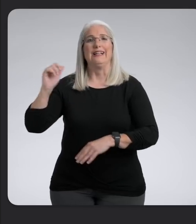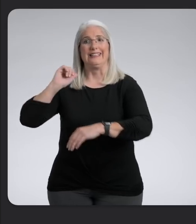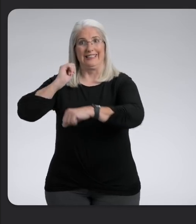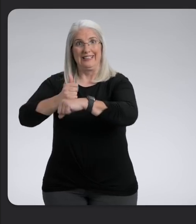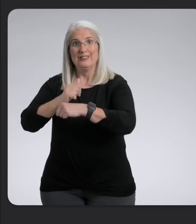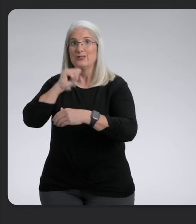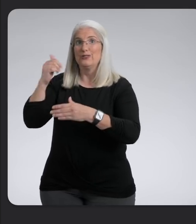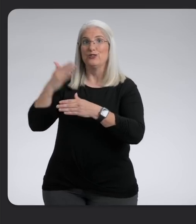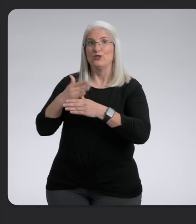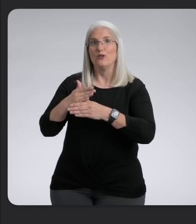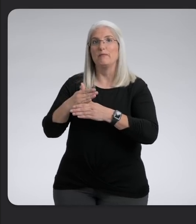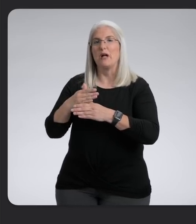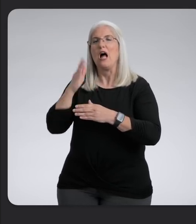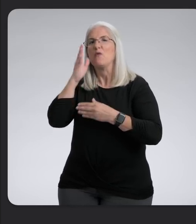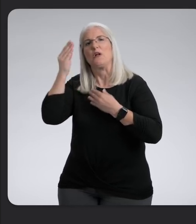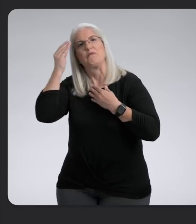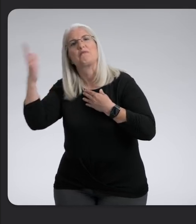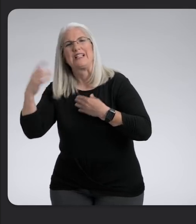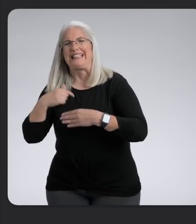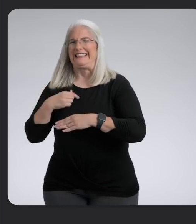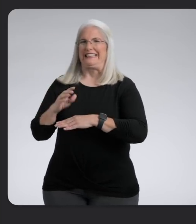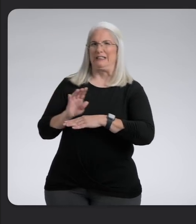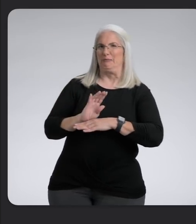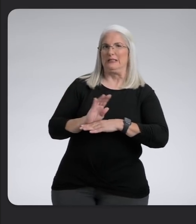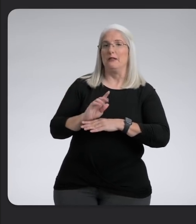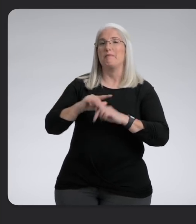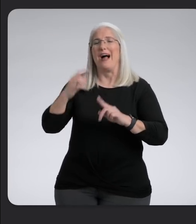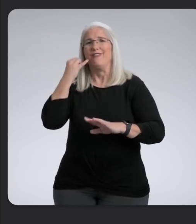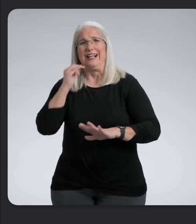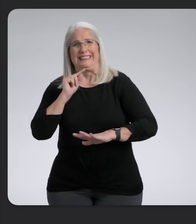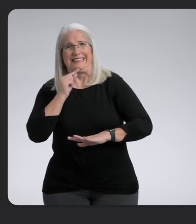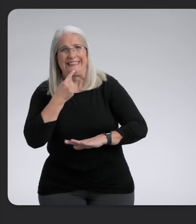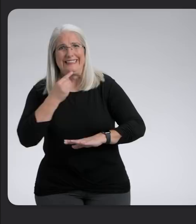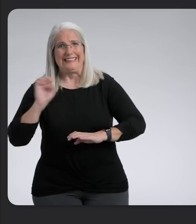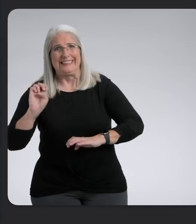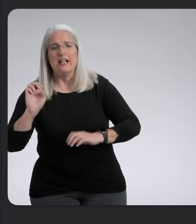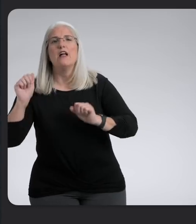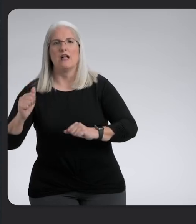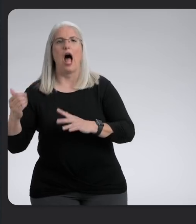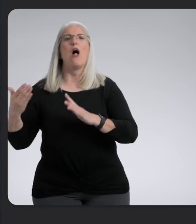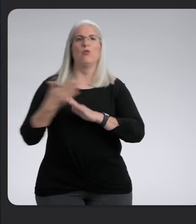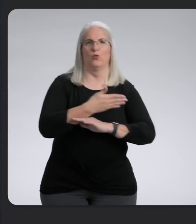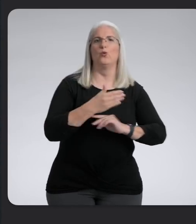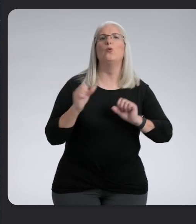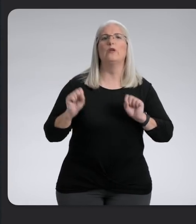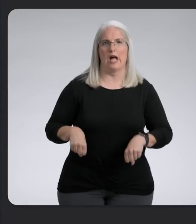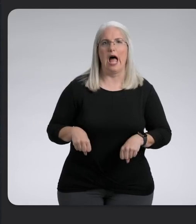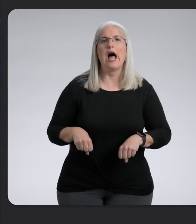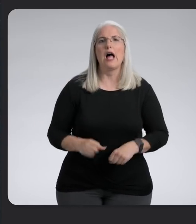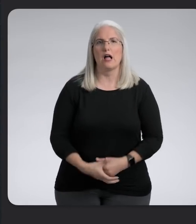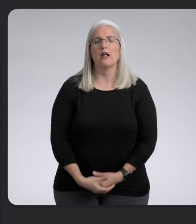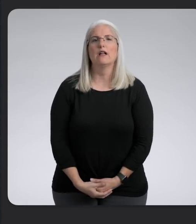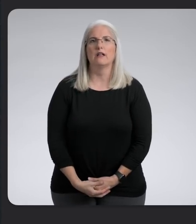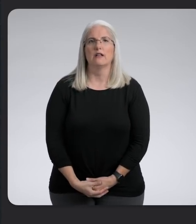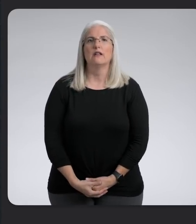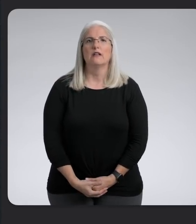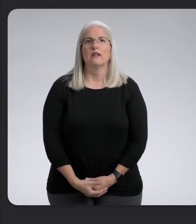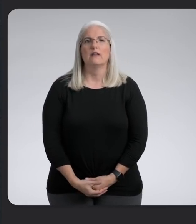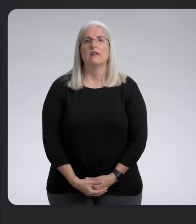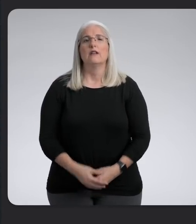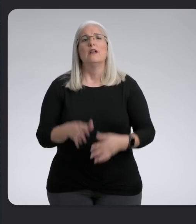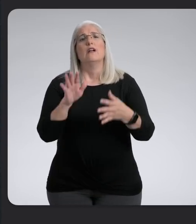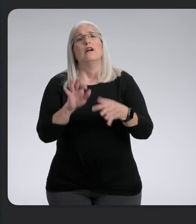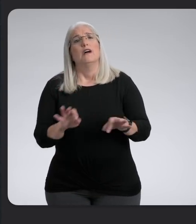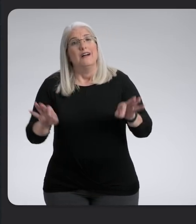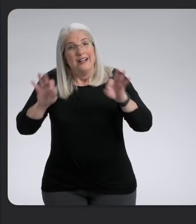moment. And for truly urgent messages, there's a way to get through. While an important part of finding focus is about reducing